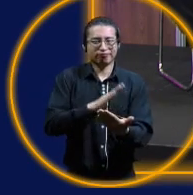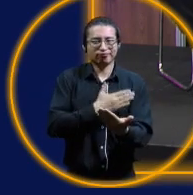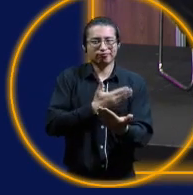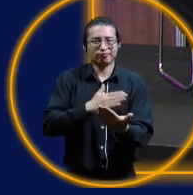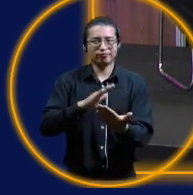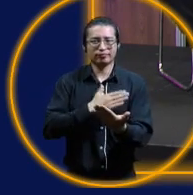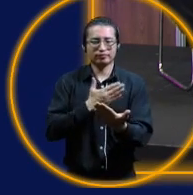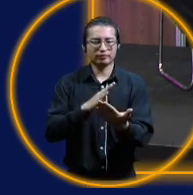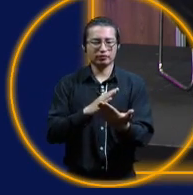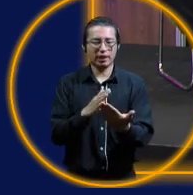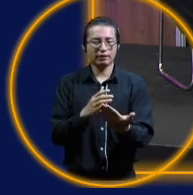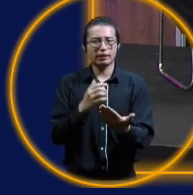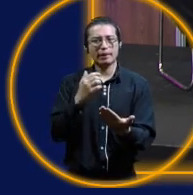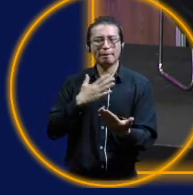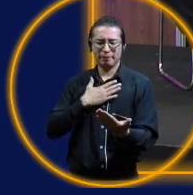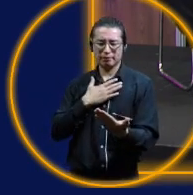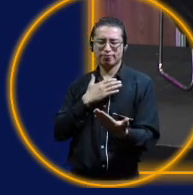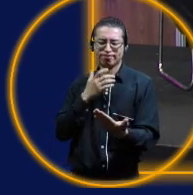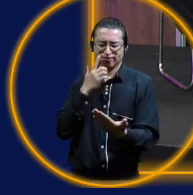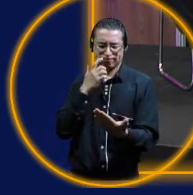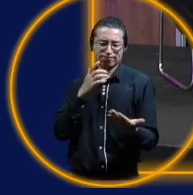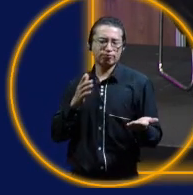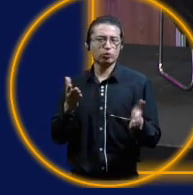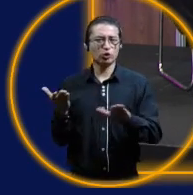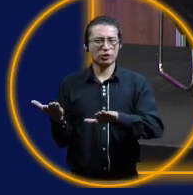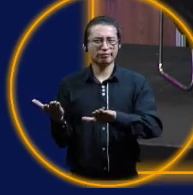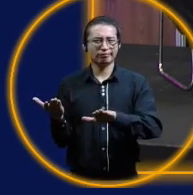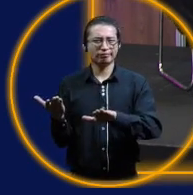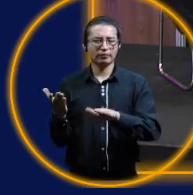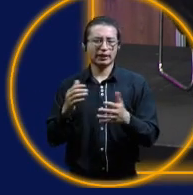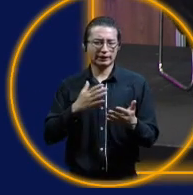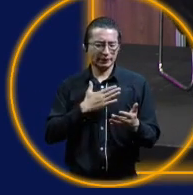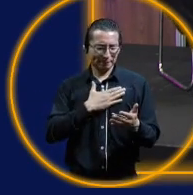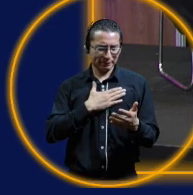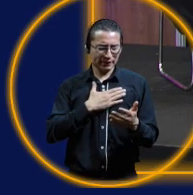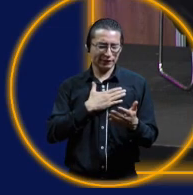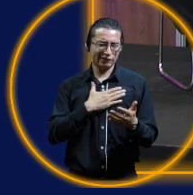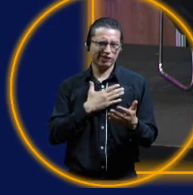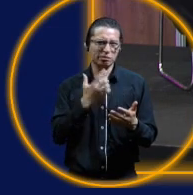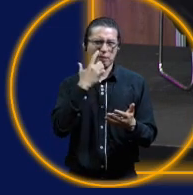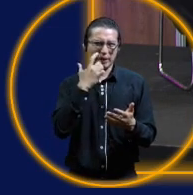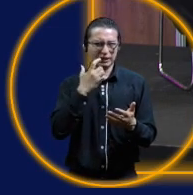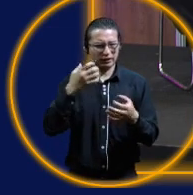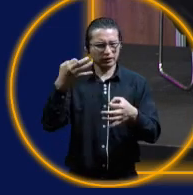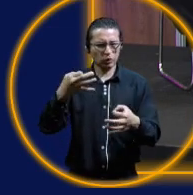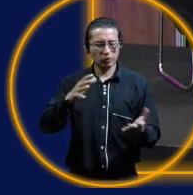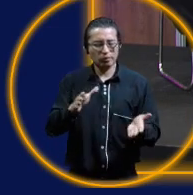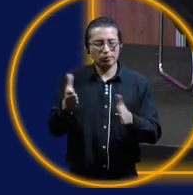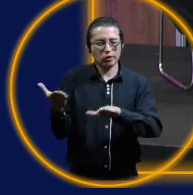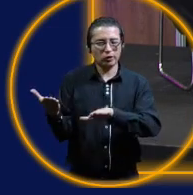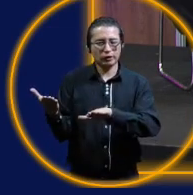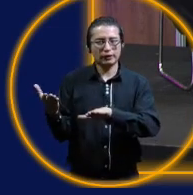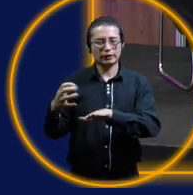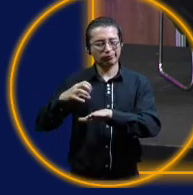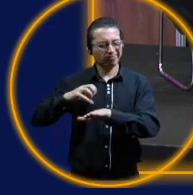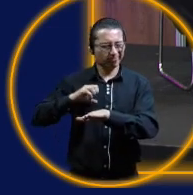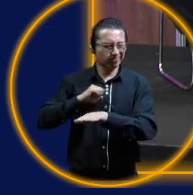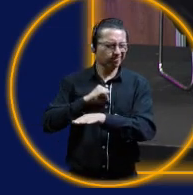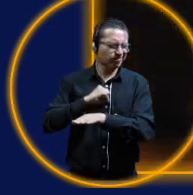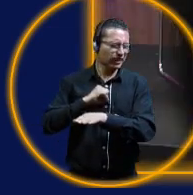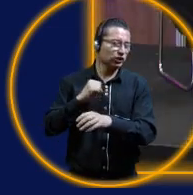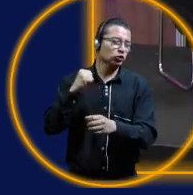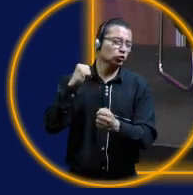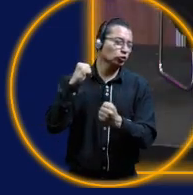all about my dad dying, and it was very cathartic, very like real